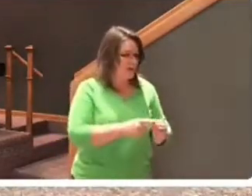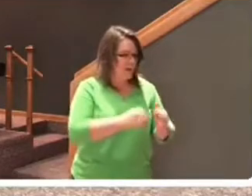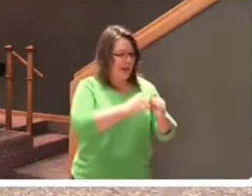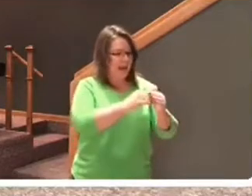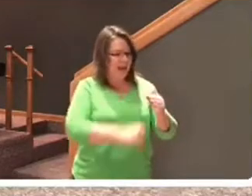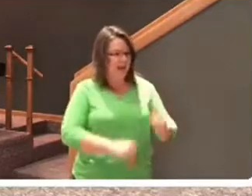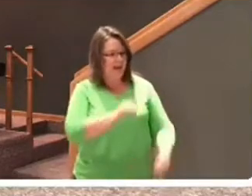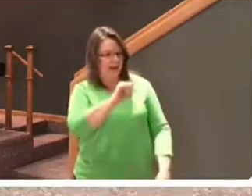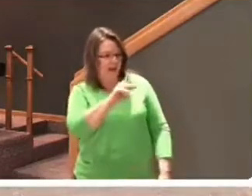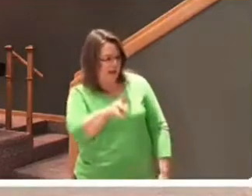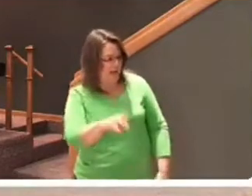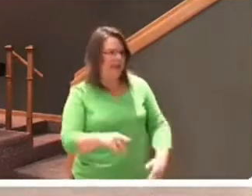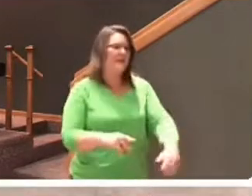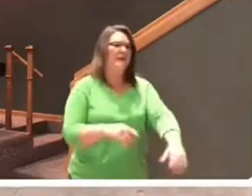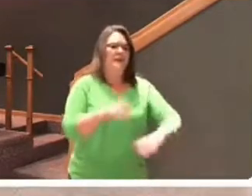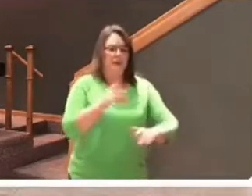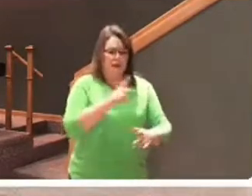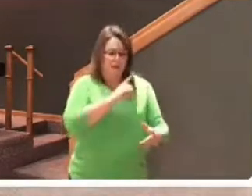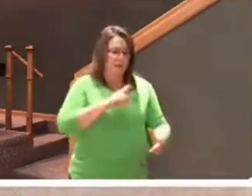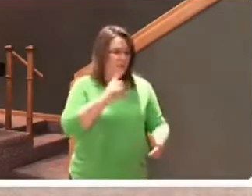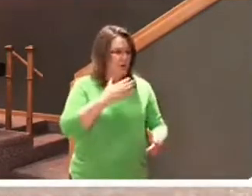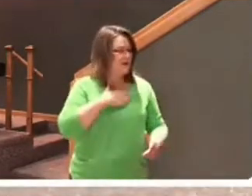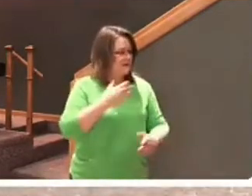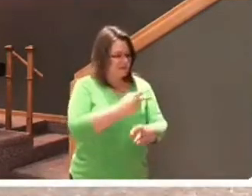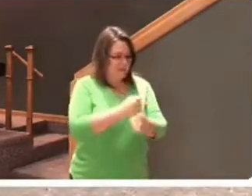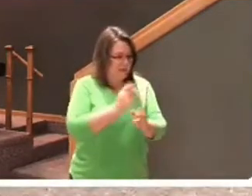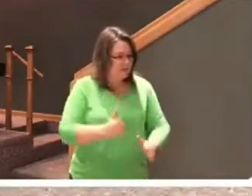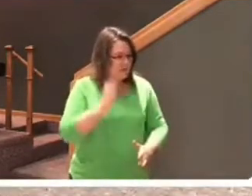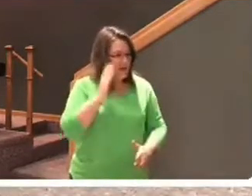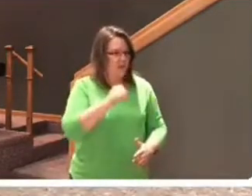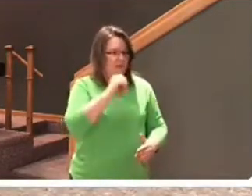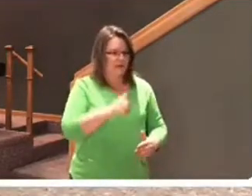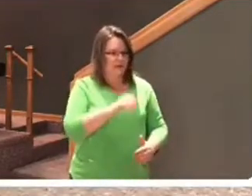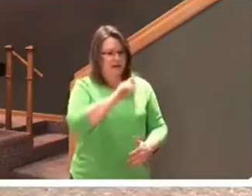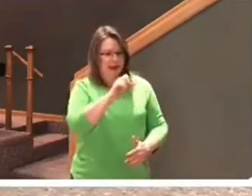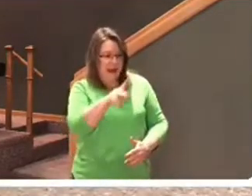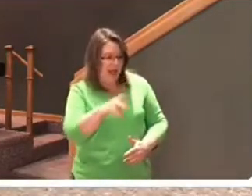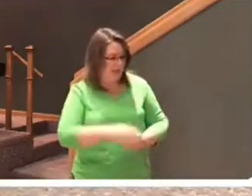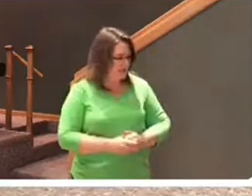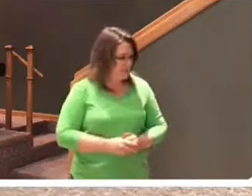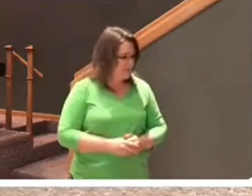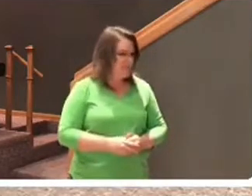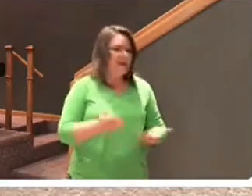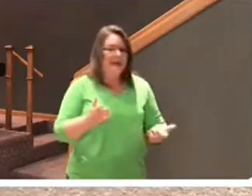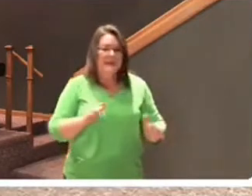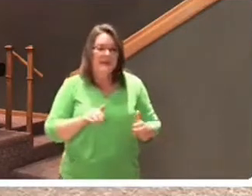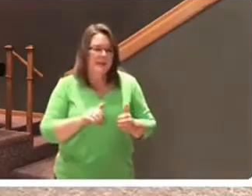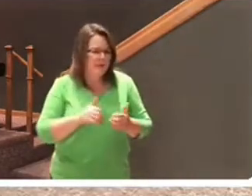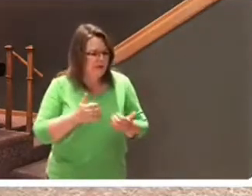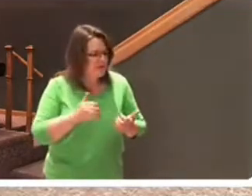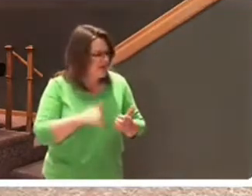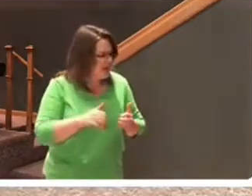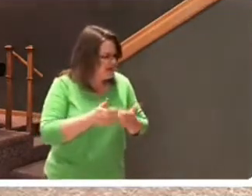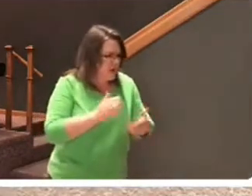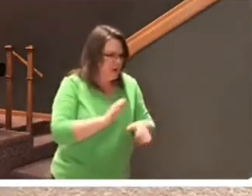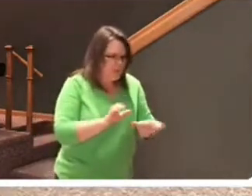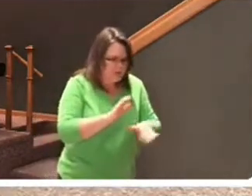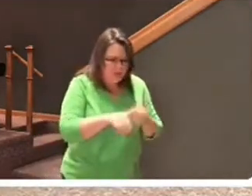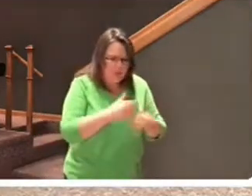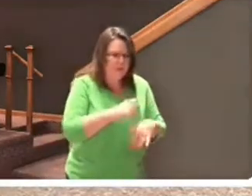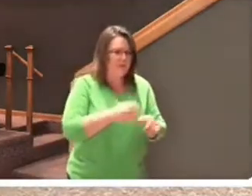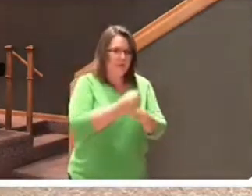lack. The Lord is my shepherd. I will not lack. But that's how we operate all the time. When we